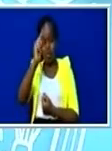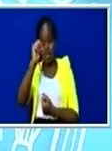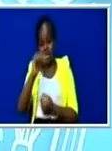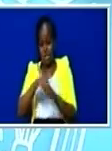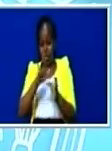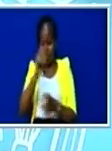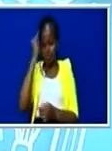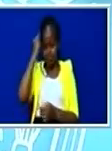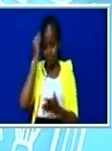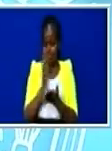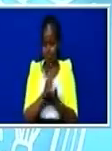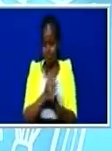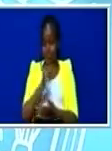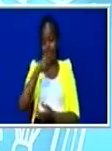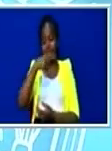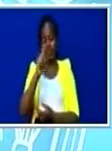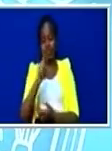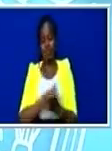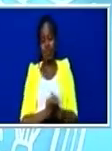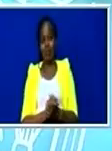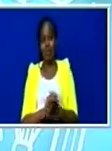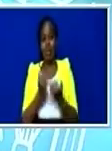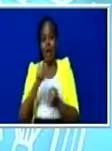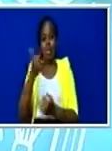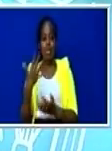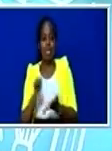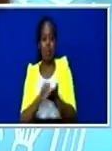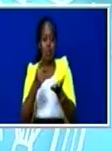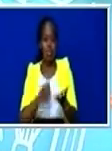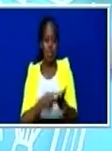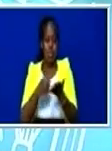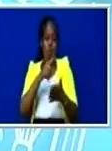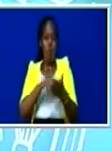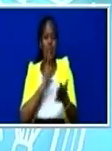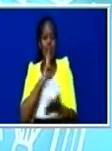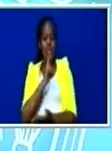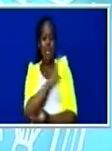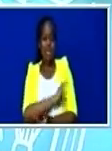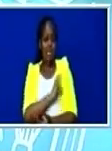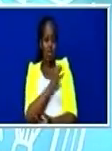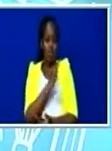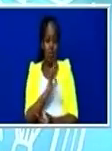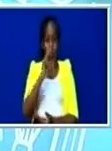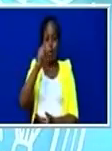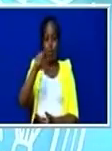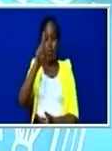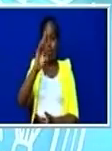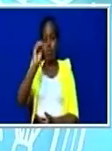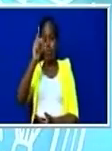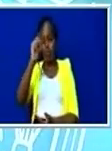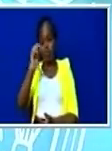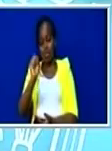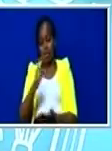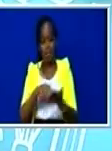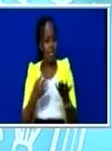I do. You I do. Well, Very good. certainly. So then, Yes. the other thing is, what are the properties of these proteins? What